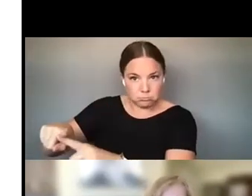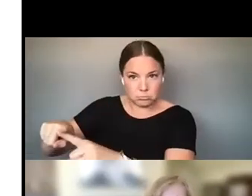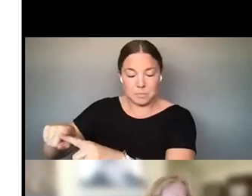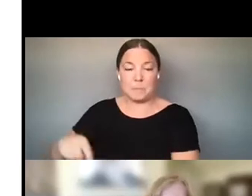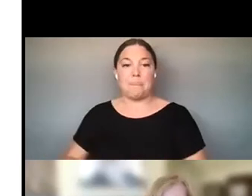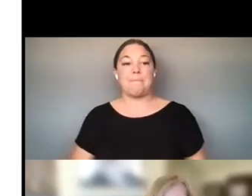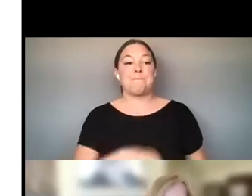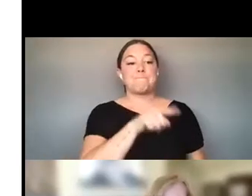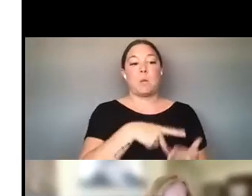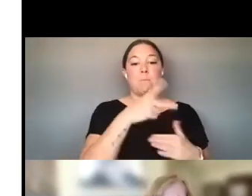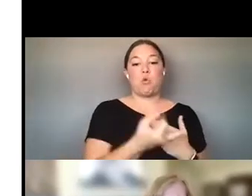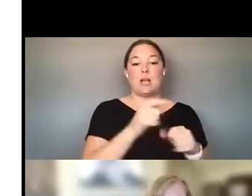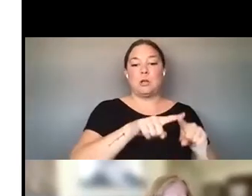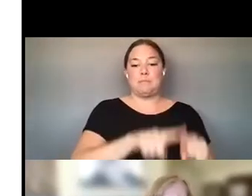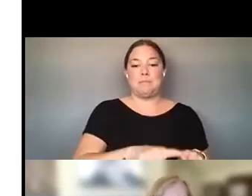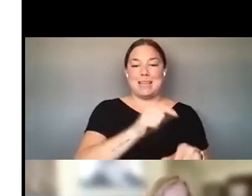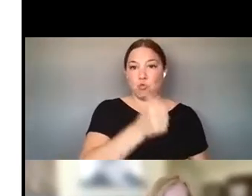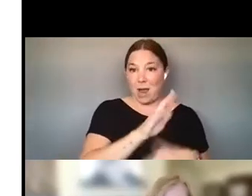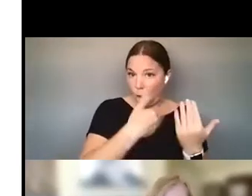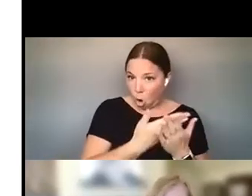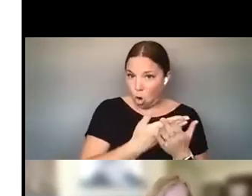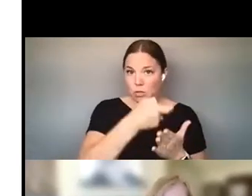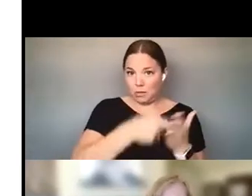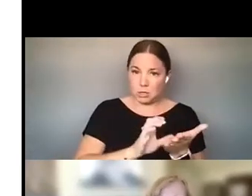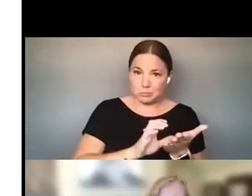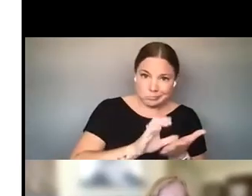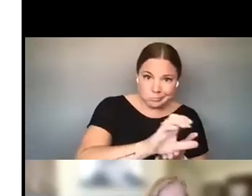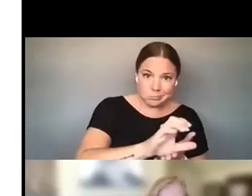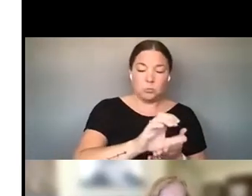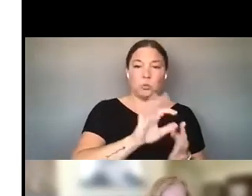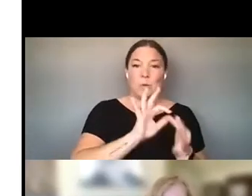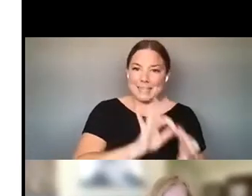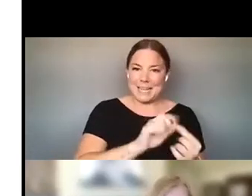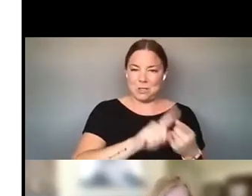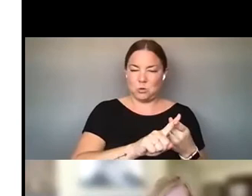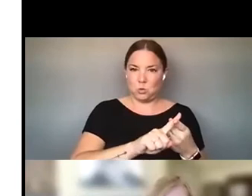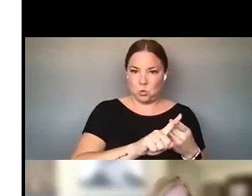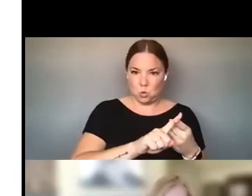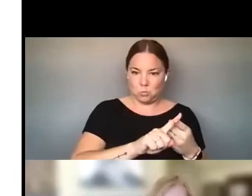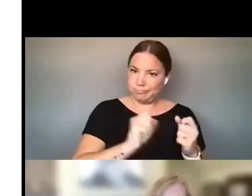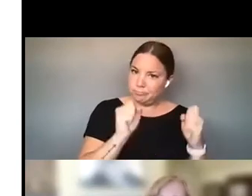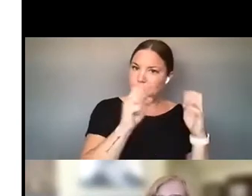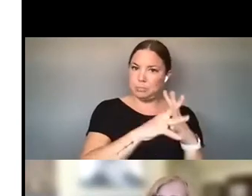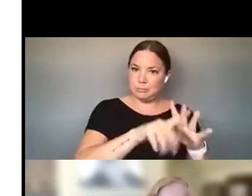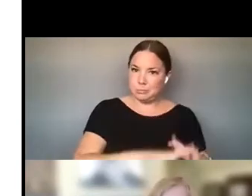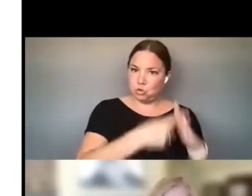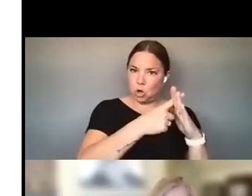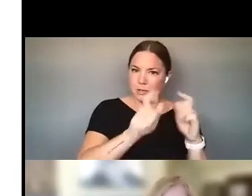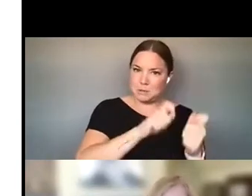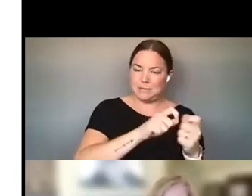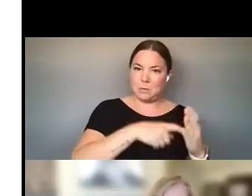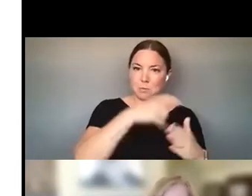grant, all of the costs must relate to the execution of a specific project. In an